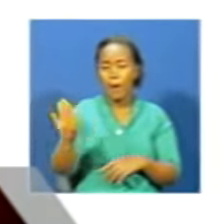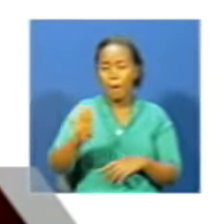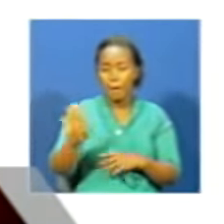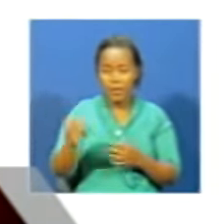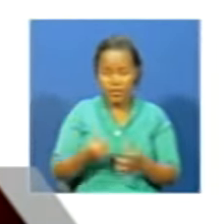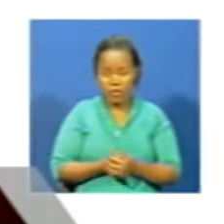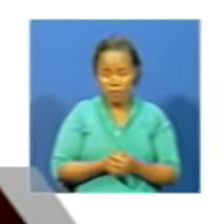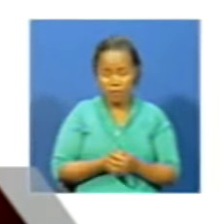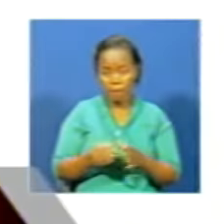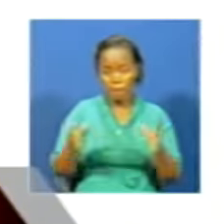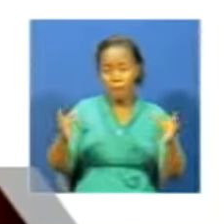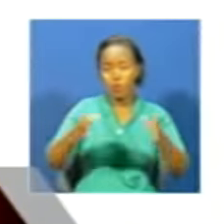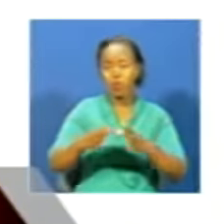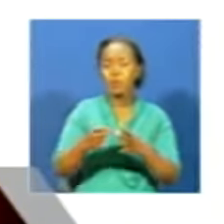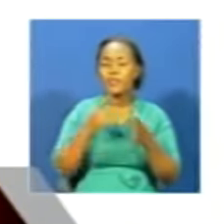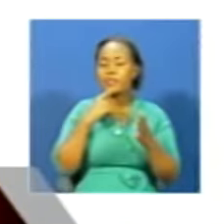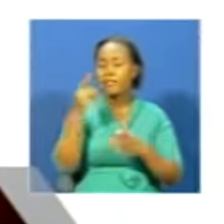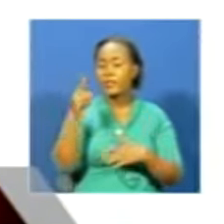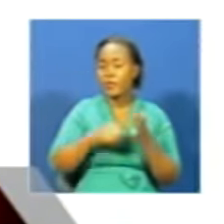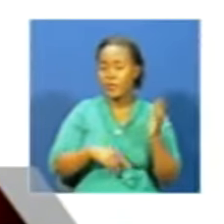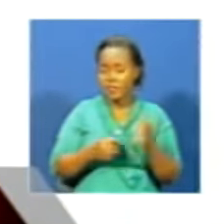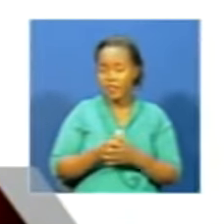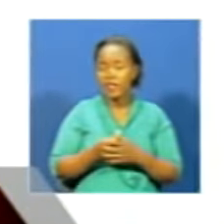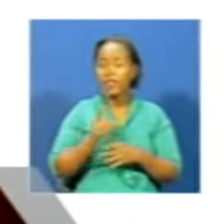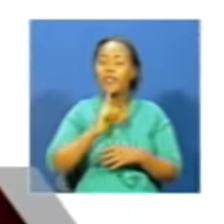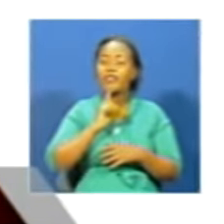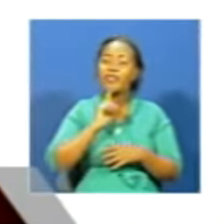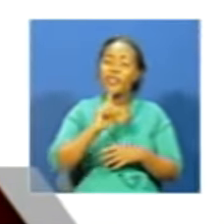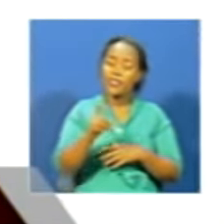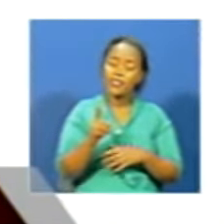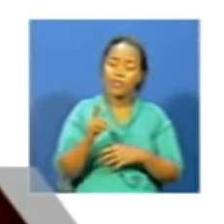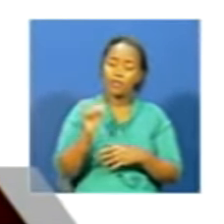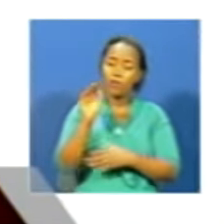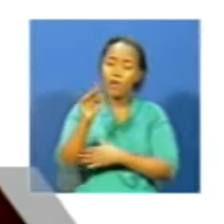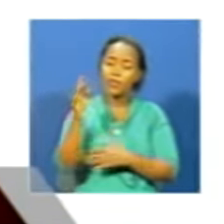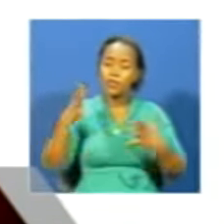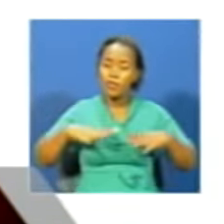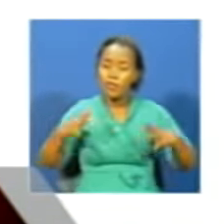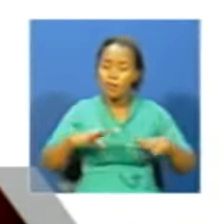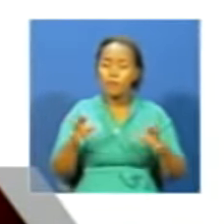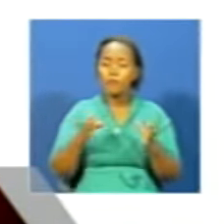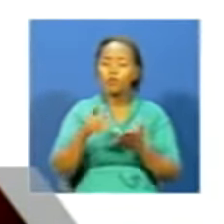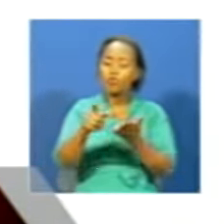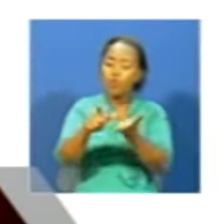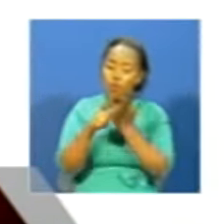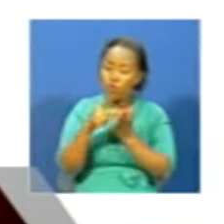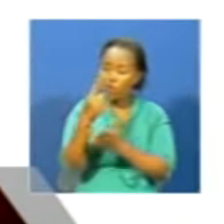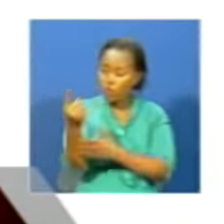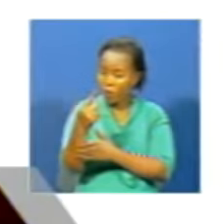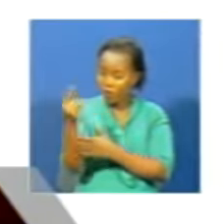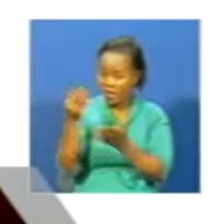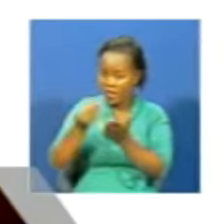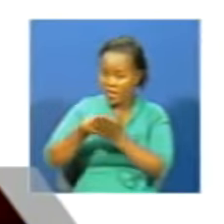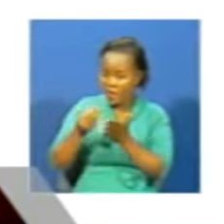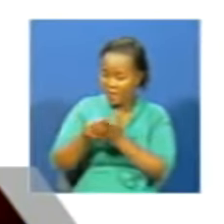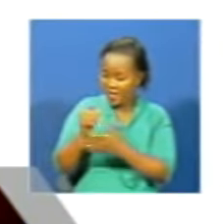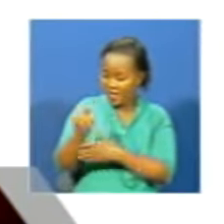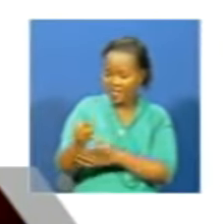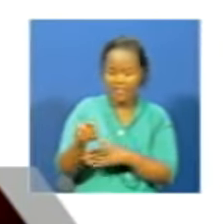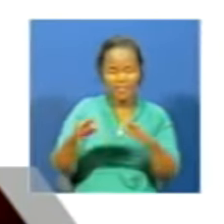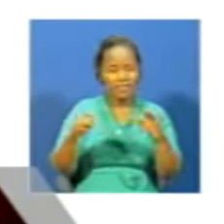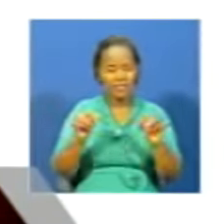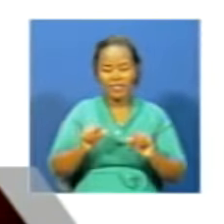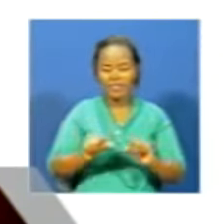Association says the directive to restrict farmers to only borrow from the cherry revolving fund is not sustainable as